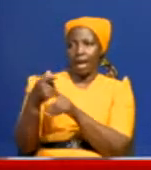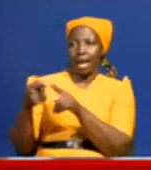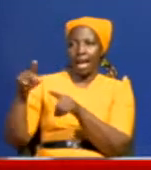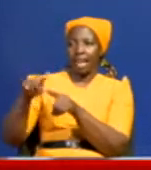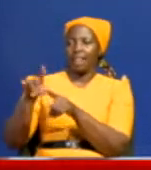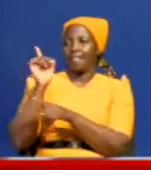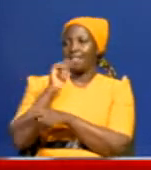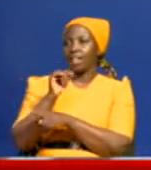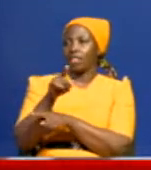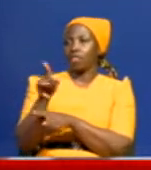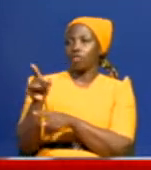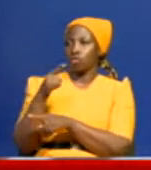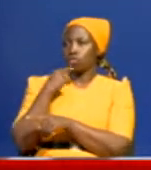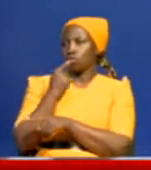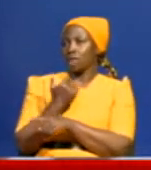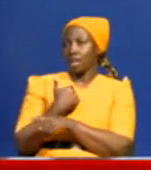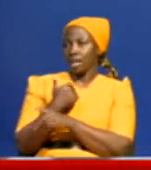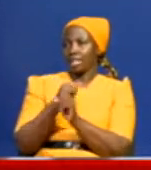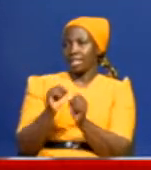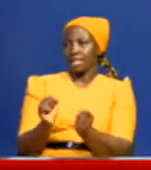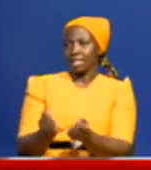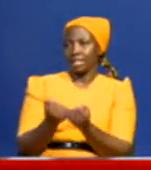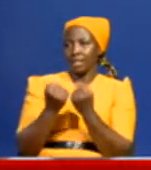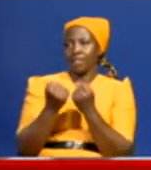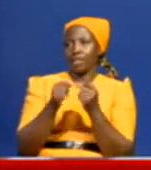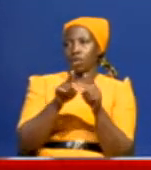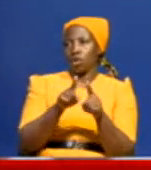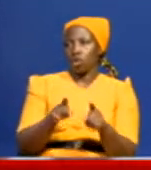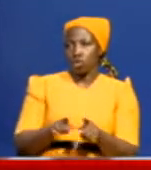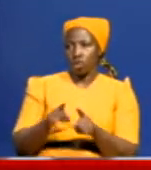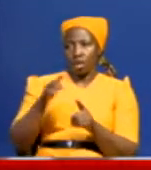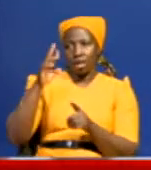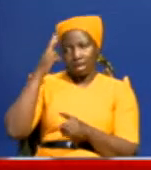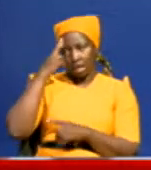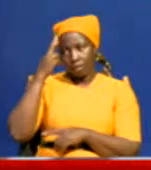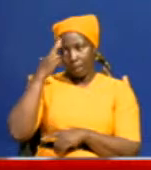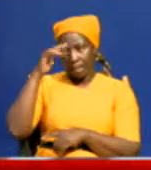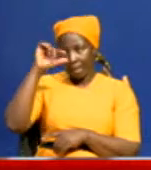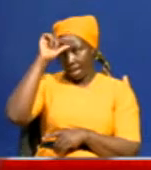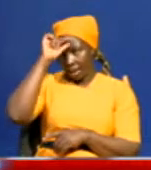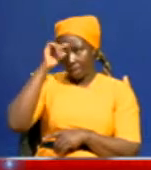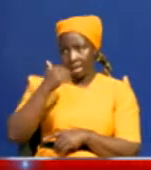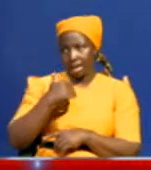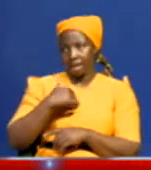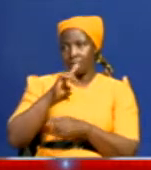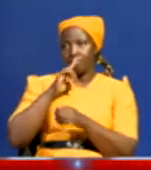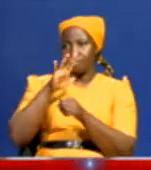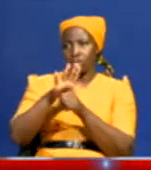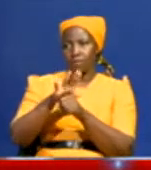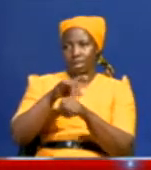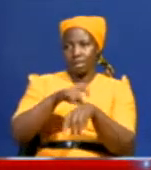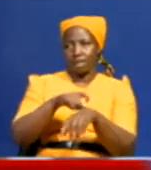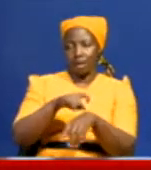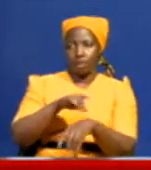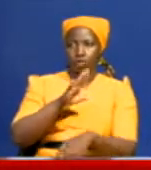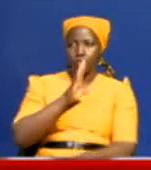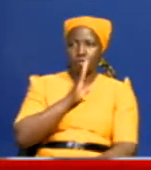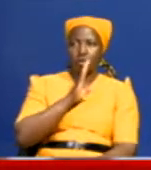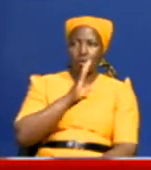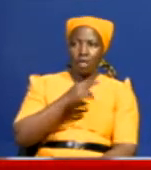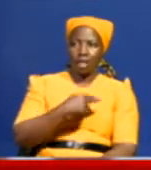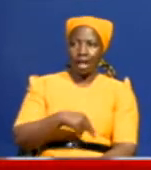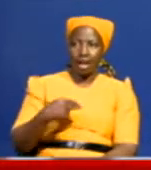who had the savings also. Mm-hmm. Remember, the government had promised, especially, you know, when you borrow the hustler fund,